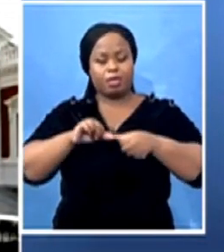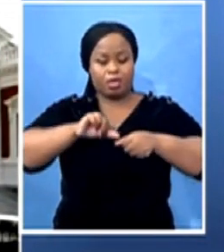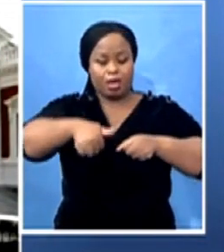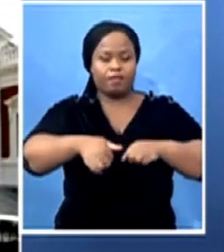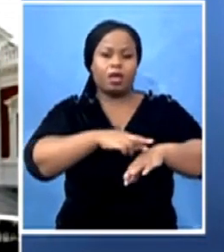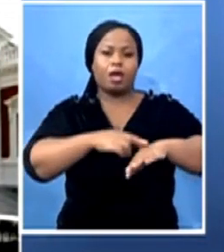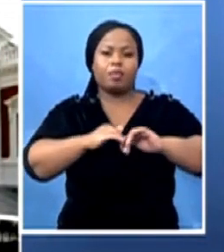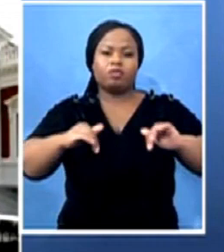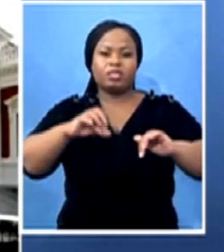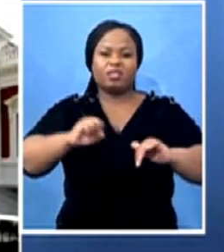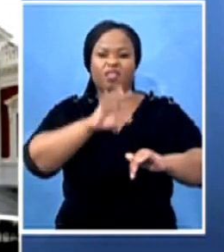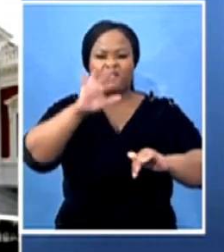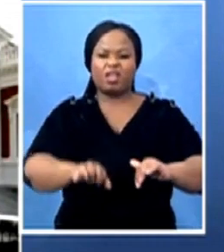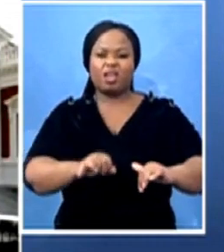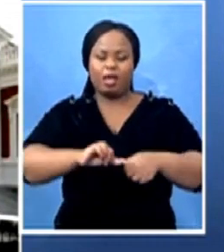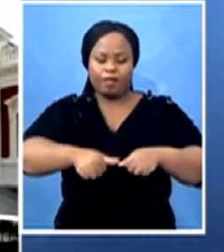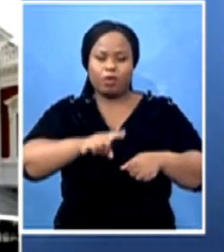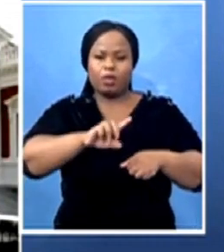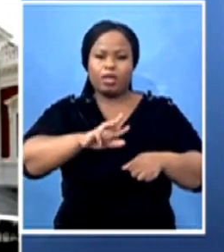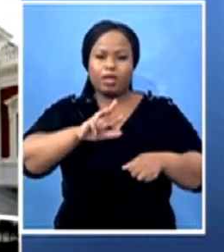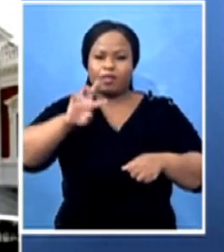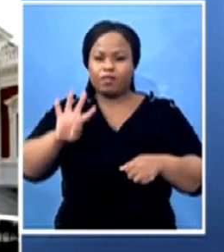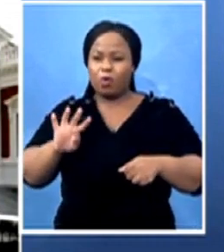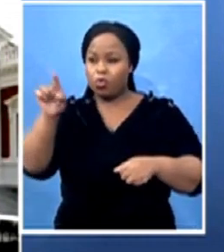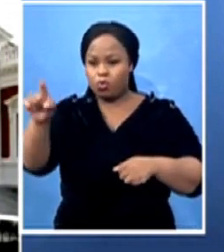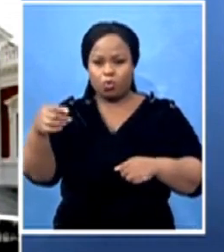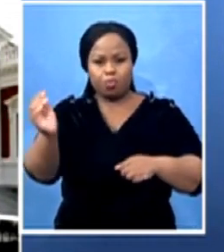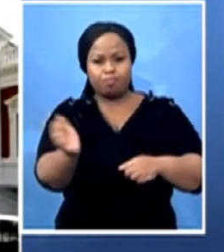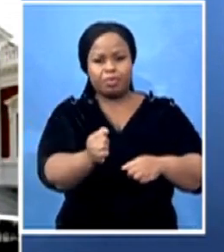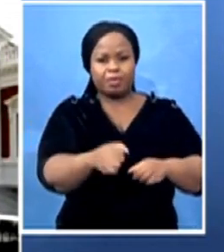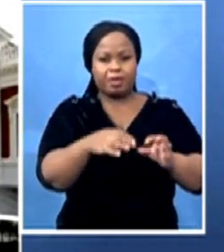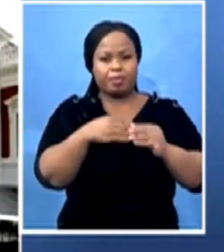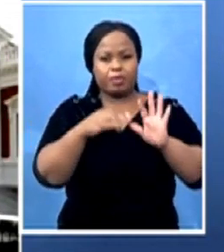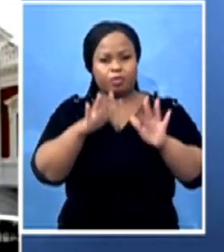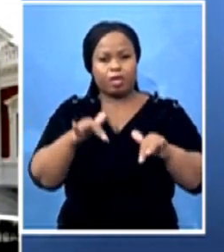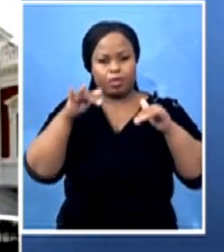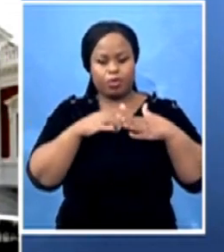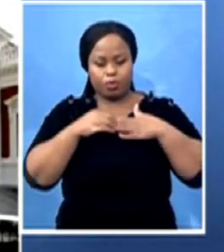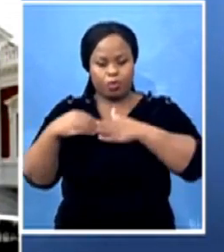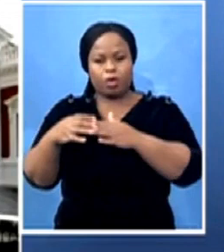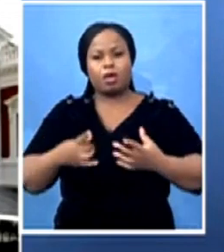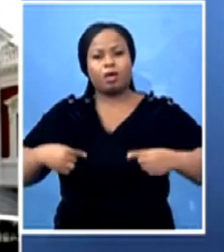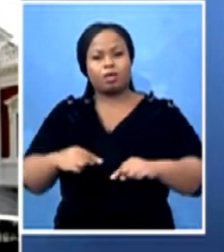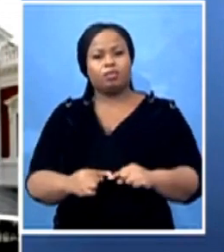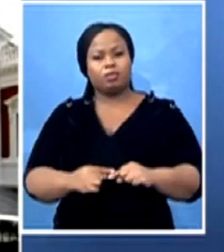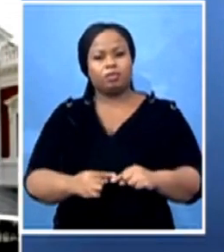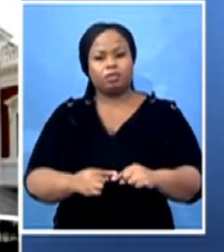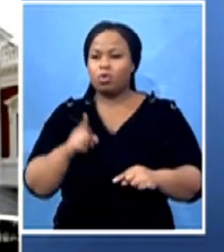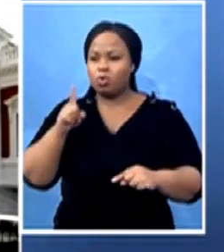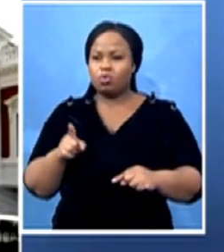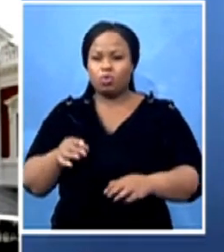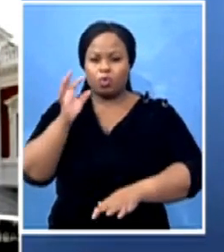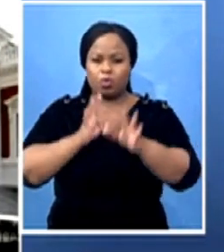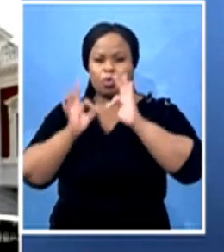parliament. You gave us leadership. You gave us clear directions for our constitutional